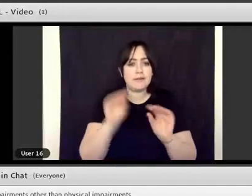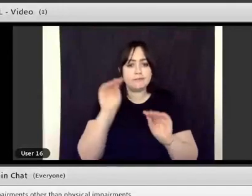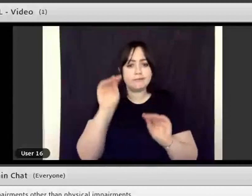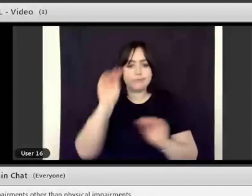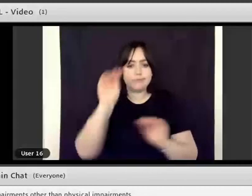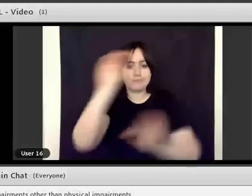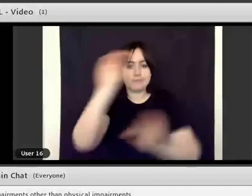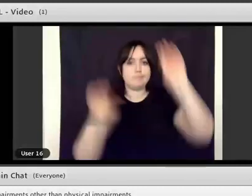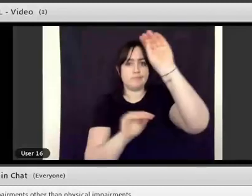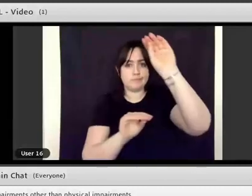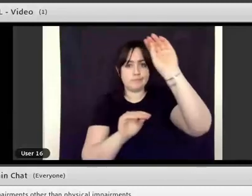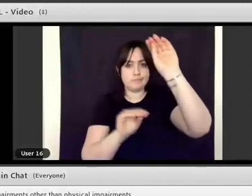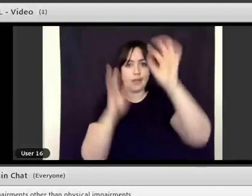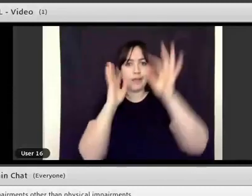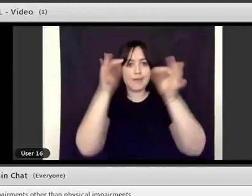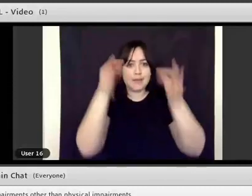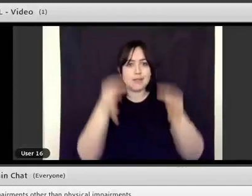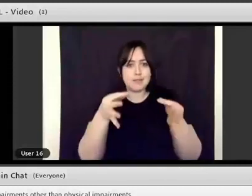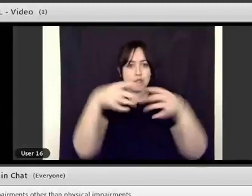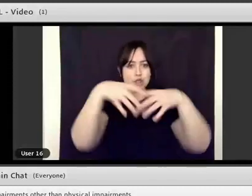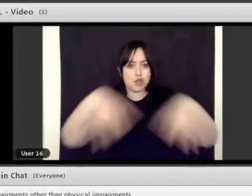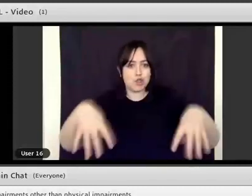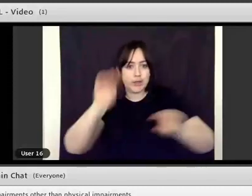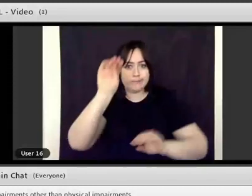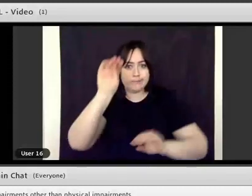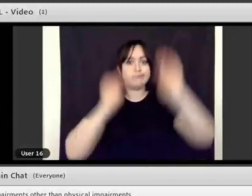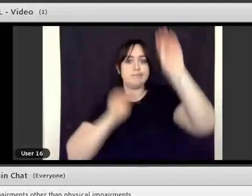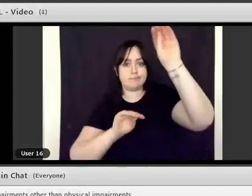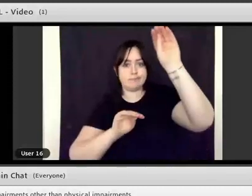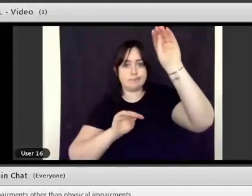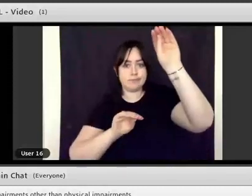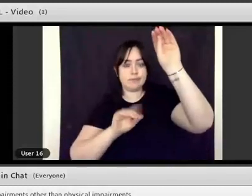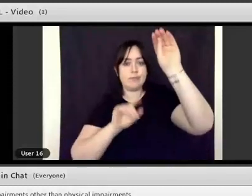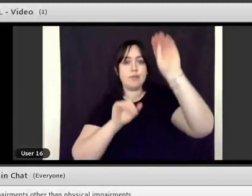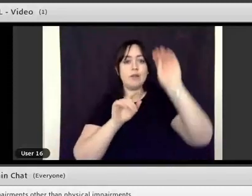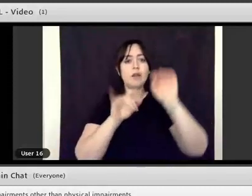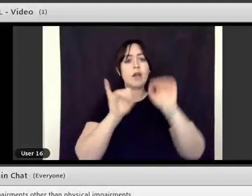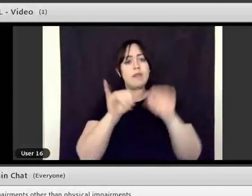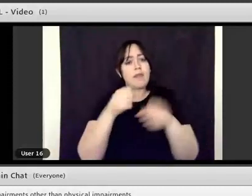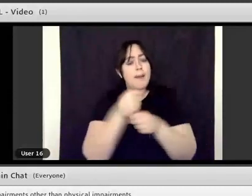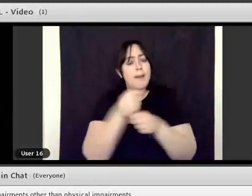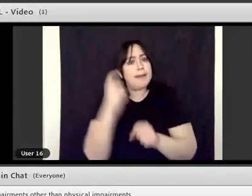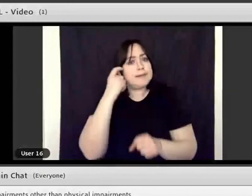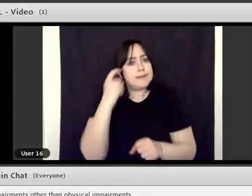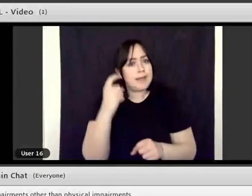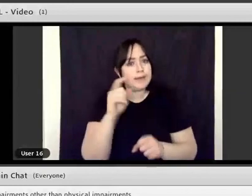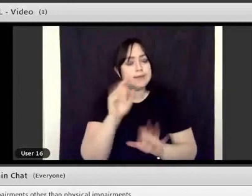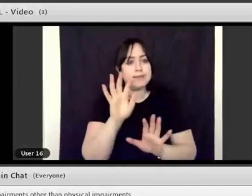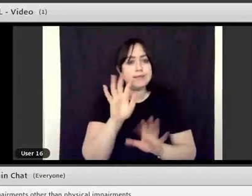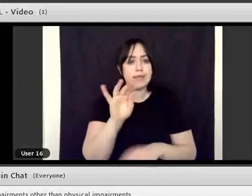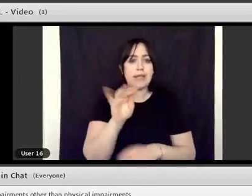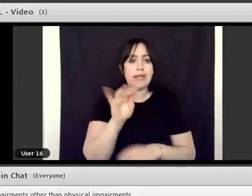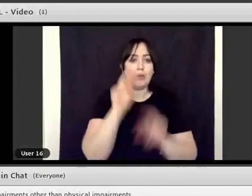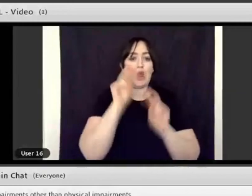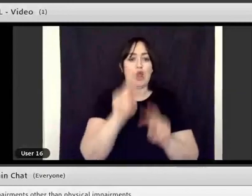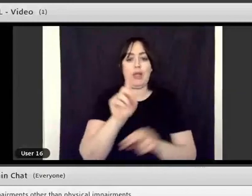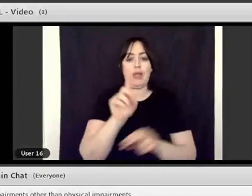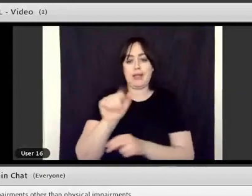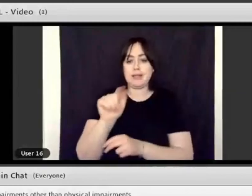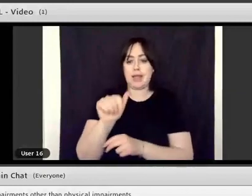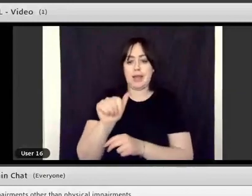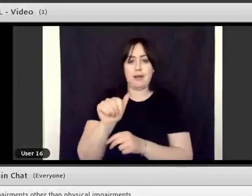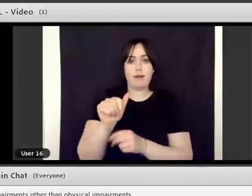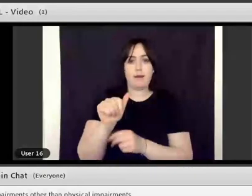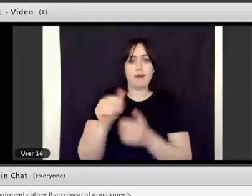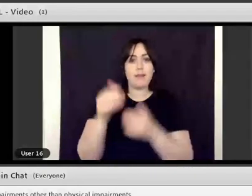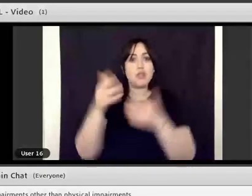way, that makes sense if you're looking if the idea is you're looking at data sources that already exist, right? Someone